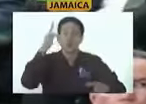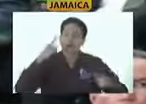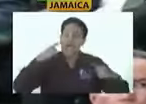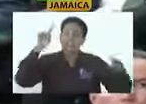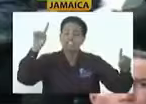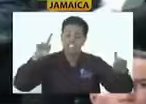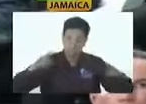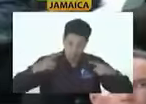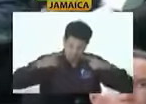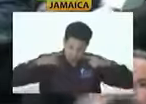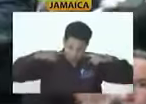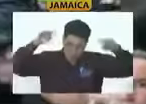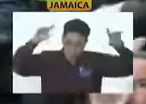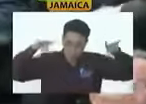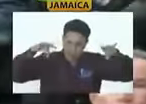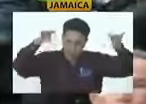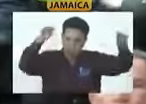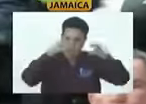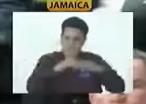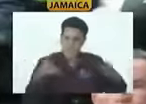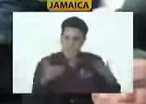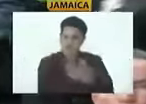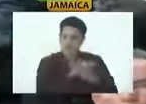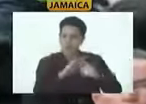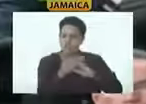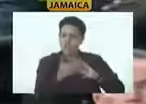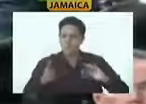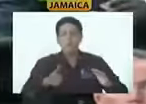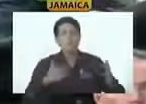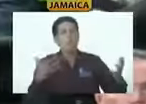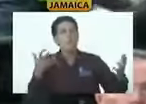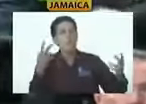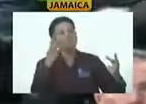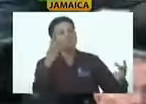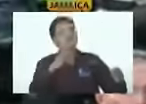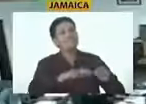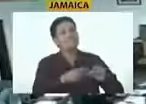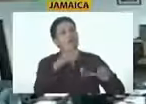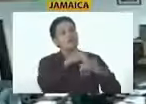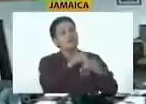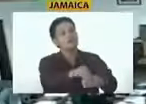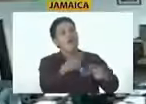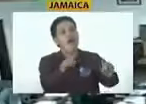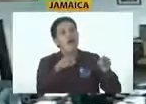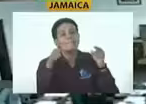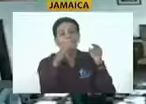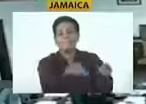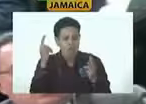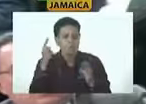achieve the prosperity in the new Jamaica that we all want to see.